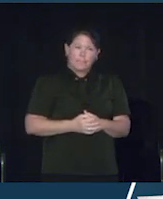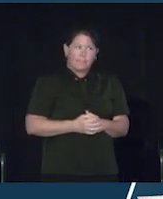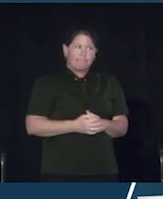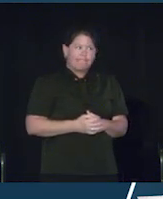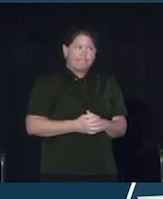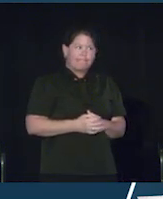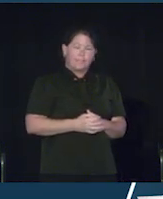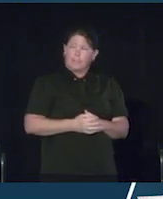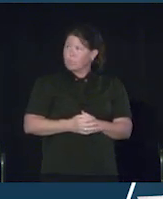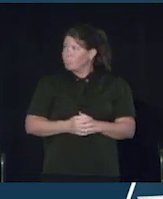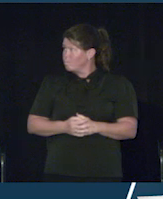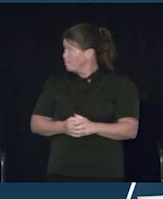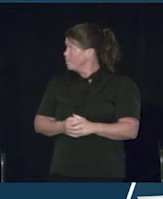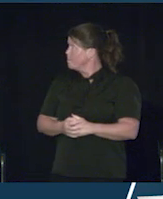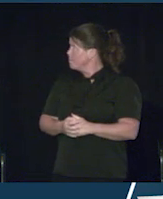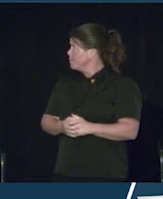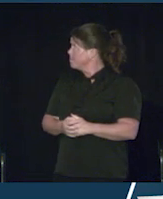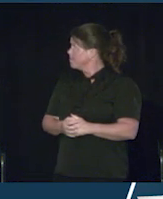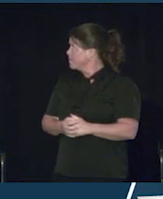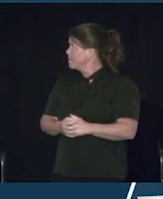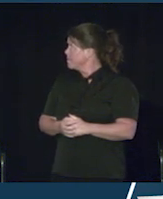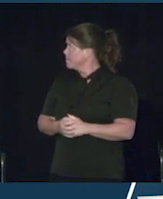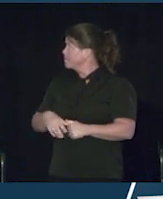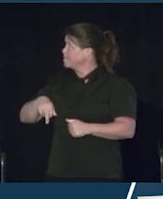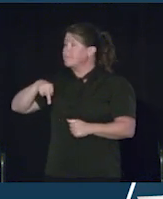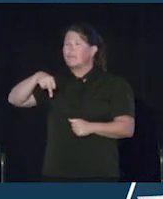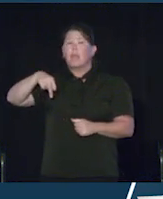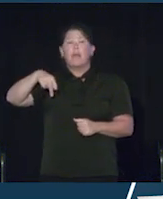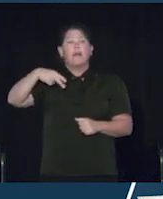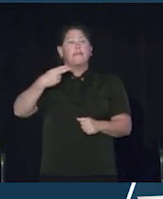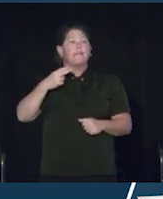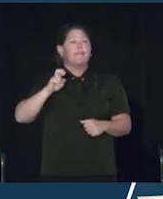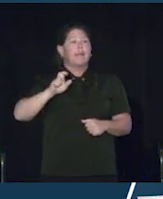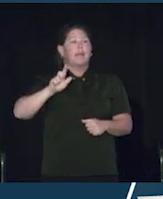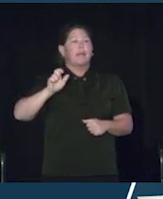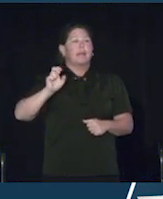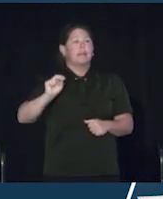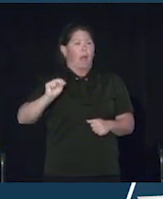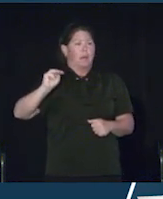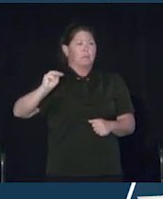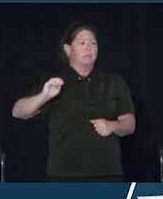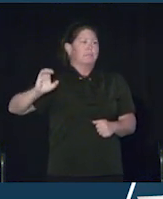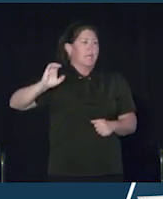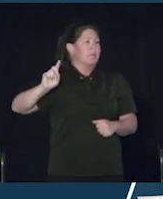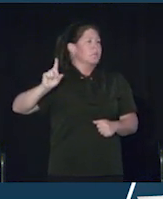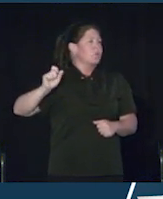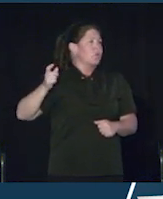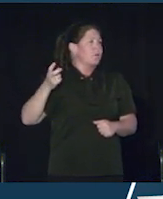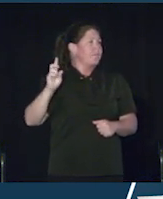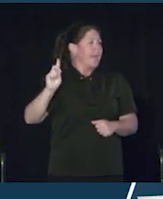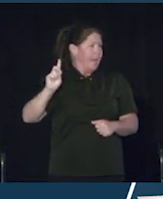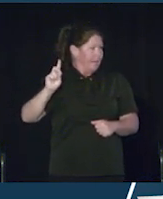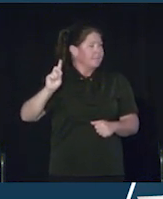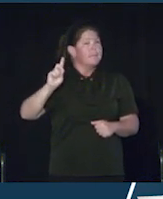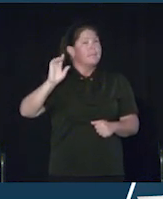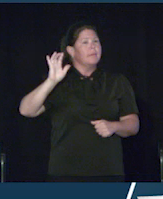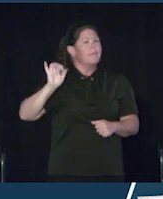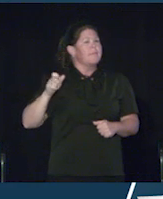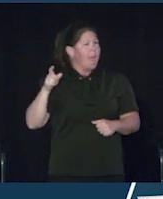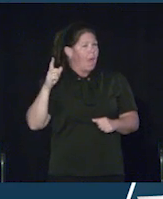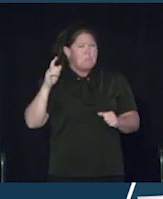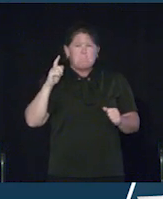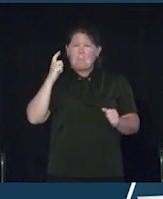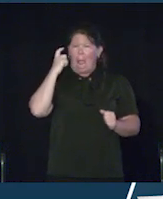Phelan-McDermid syndrome, I don't think we have very many individuals with Phelan-McDermid syndrome, but those who do, if you